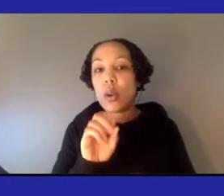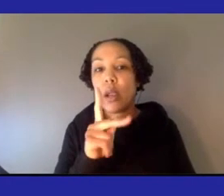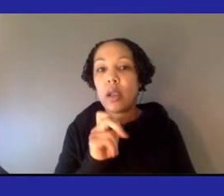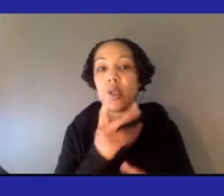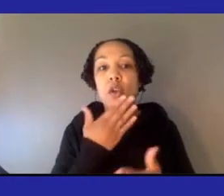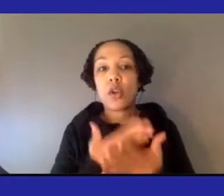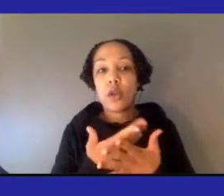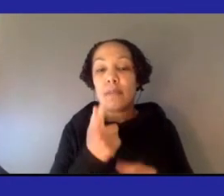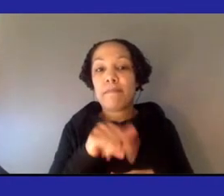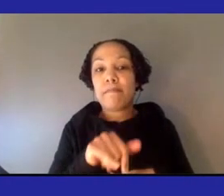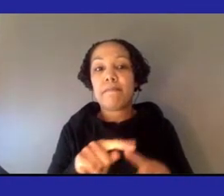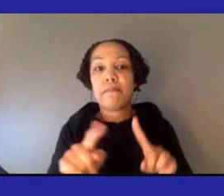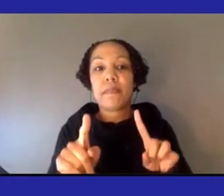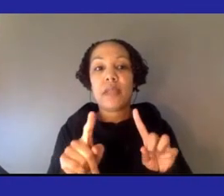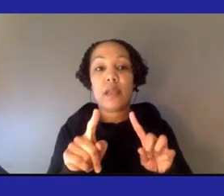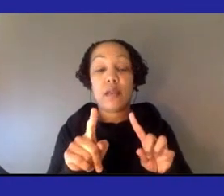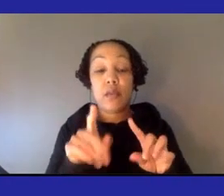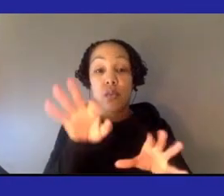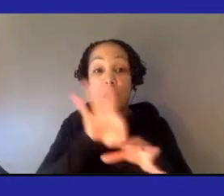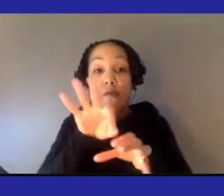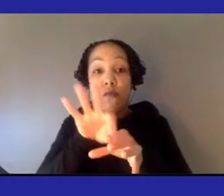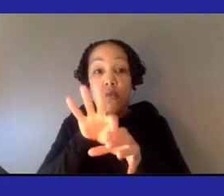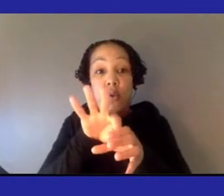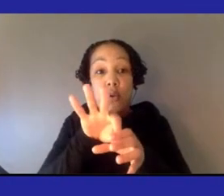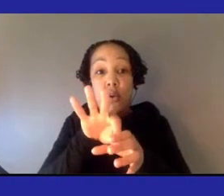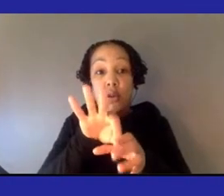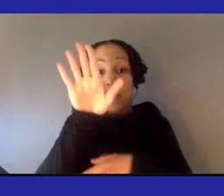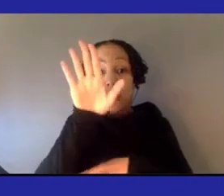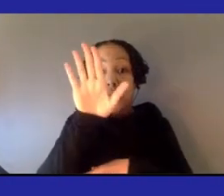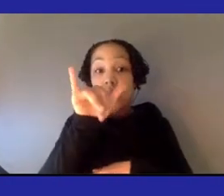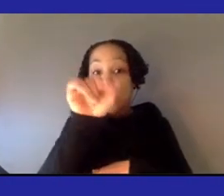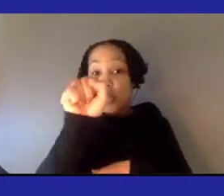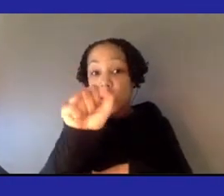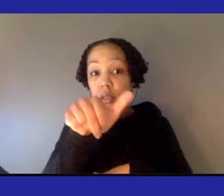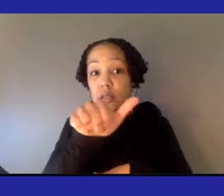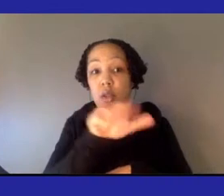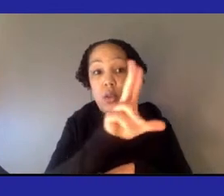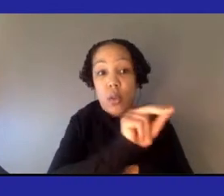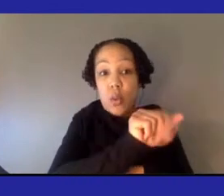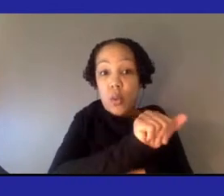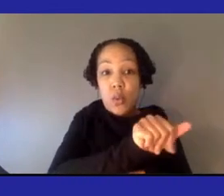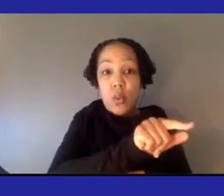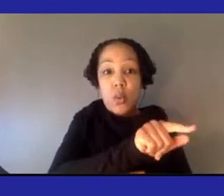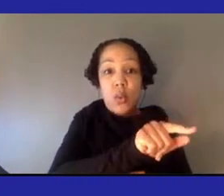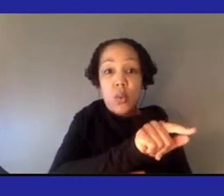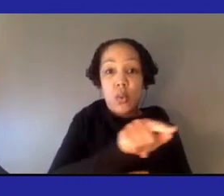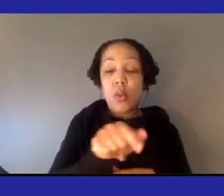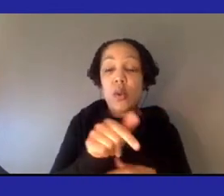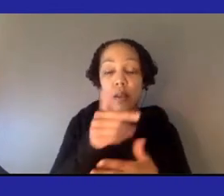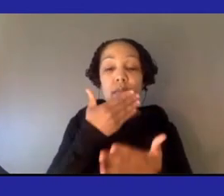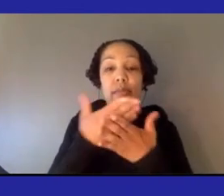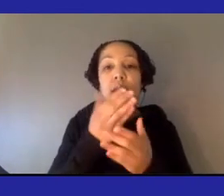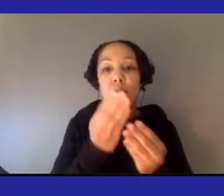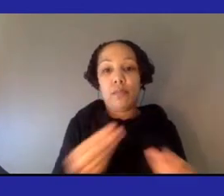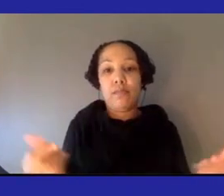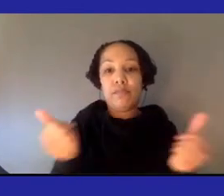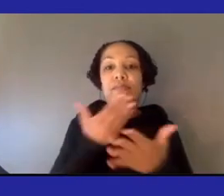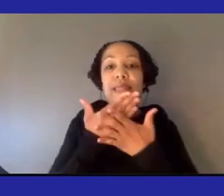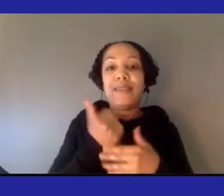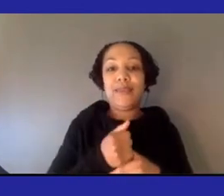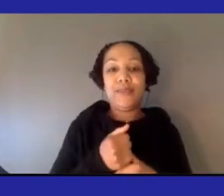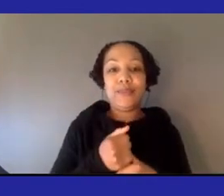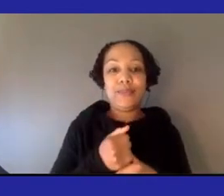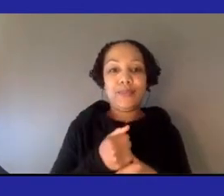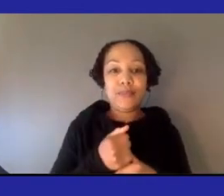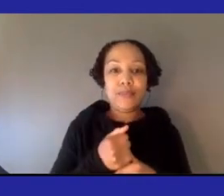Okay. So let's take a vote. All in favor, please say yes. Yes. Opposed, say no. Resolution approved. Thank you so much. Thank you.